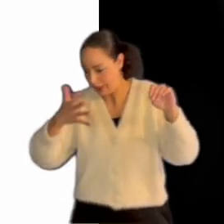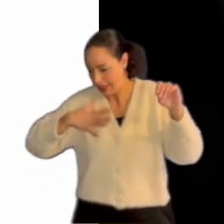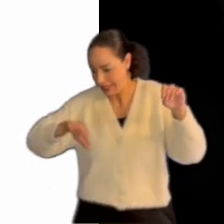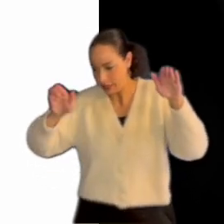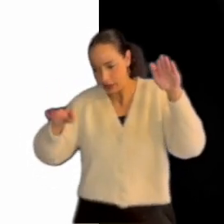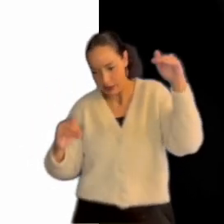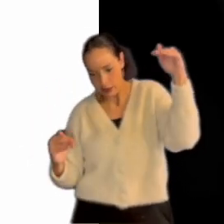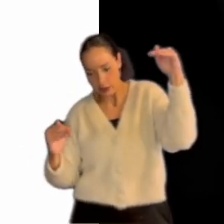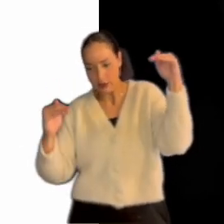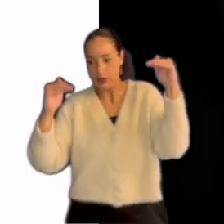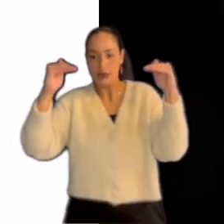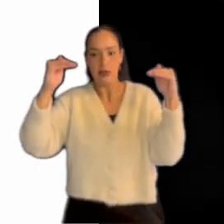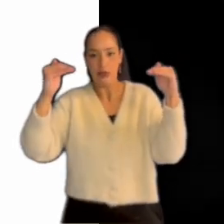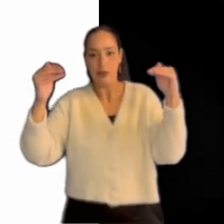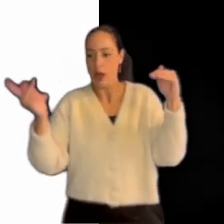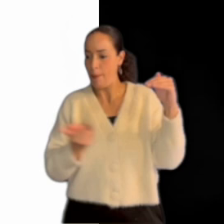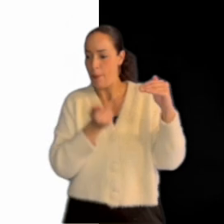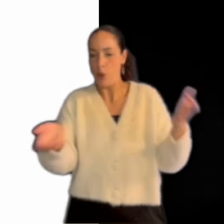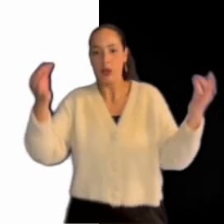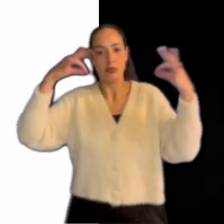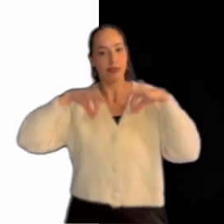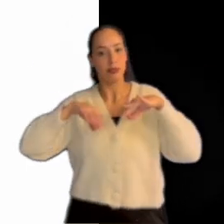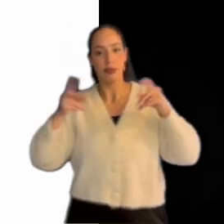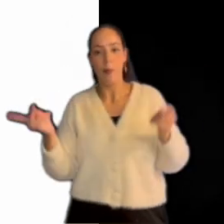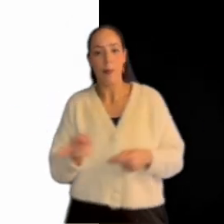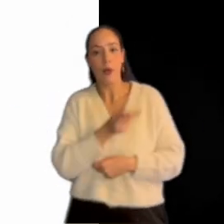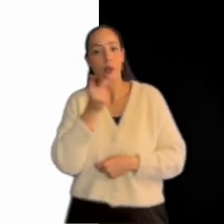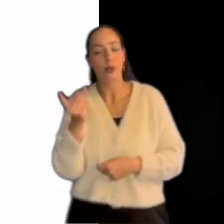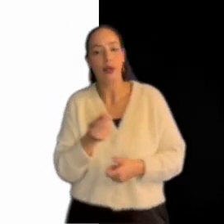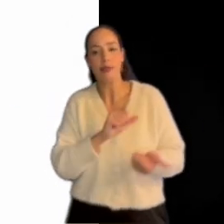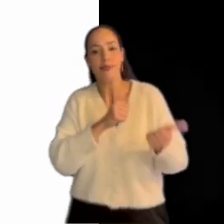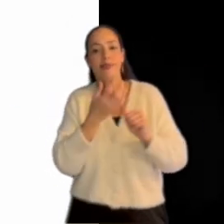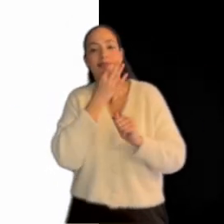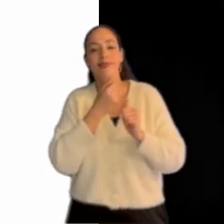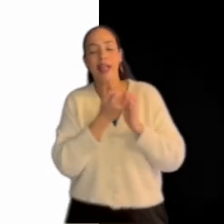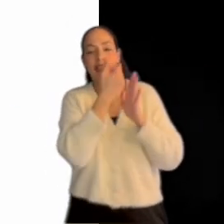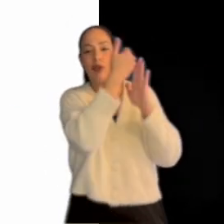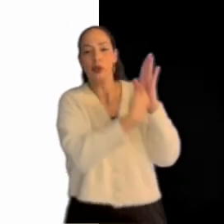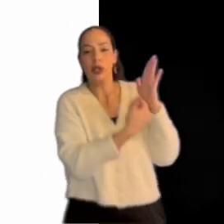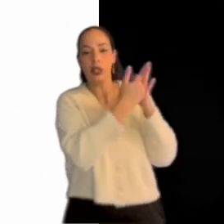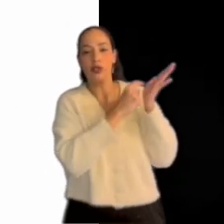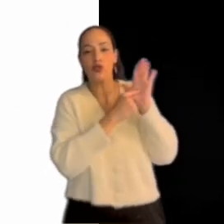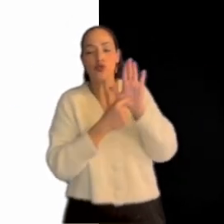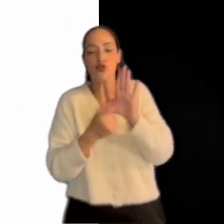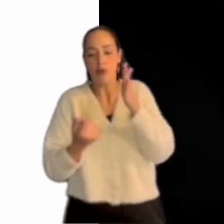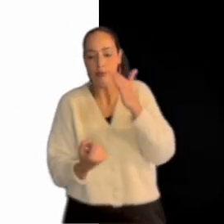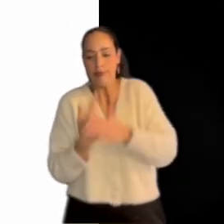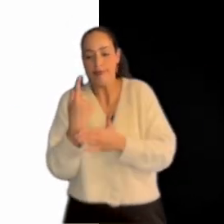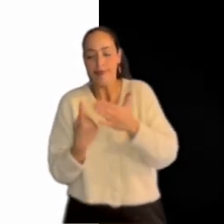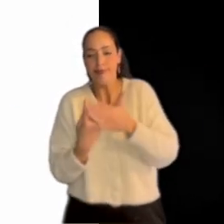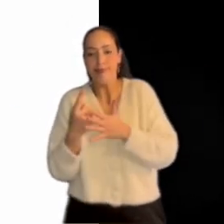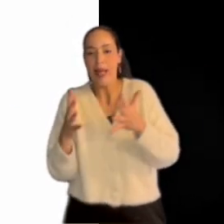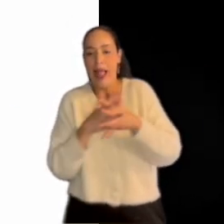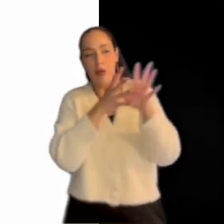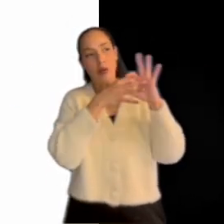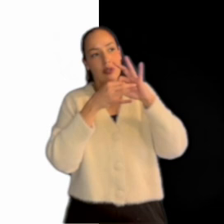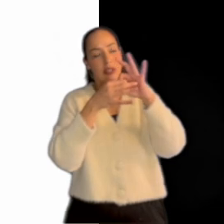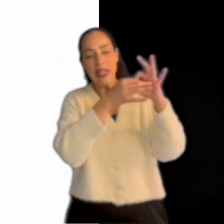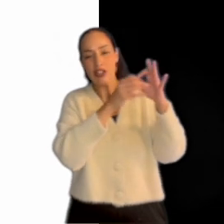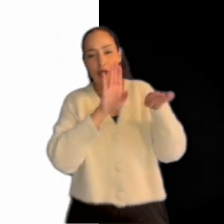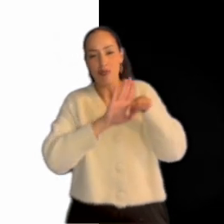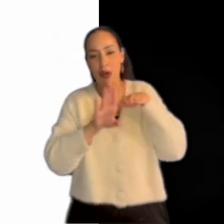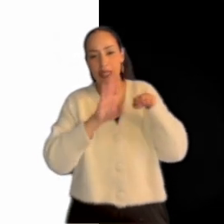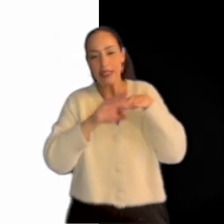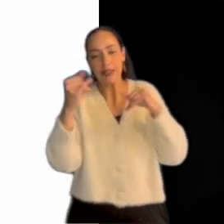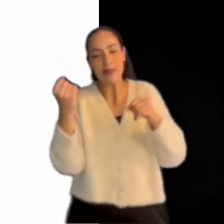both parties. The next few slides will share instances where organisational practices have caused harm, increased anxiety and